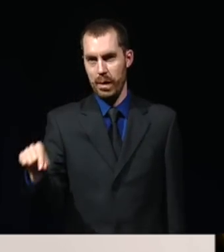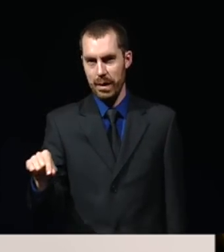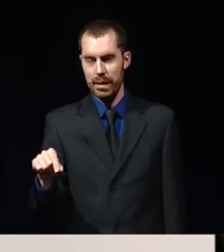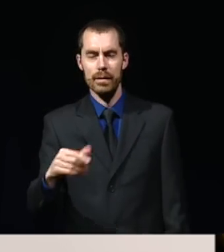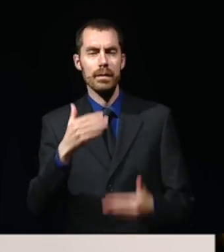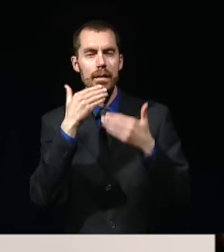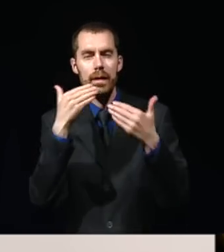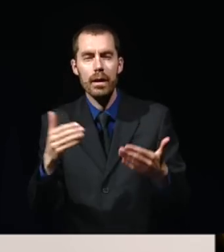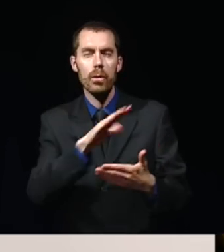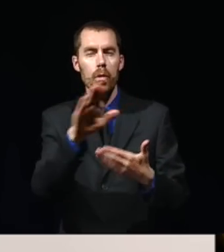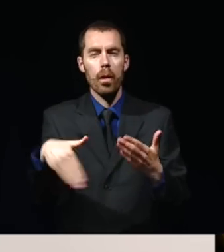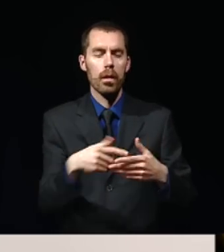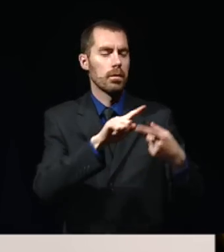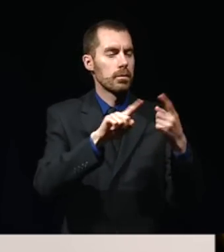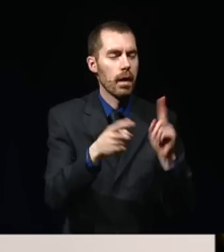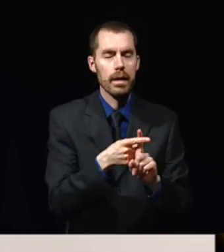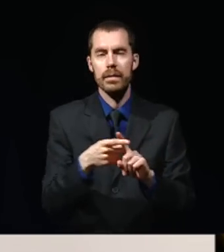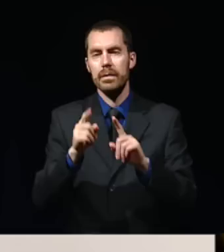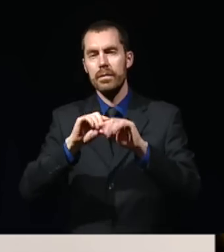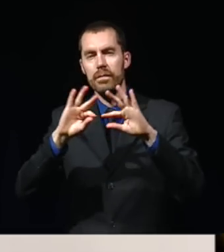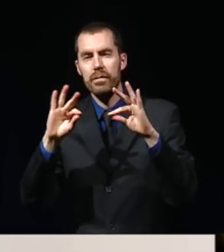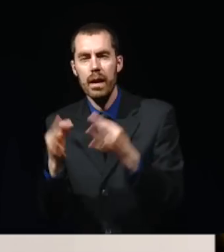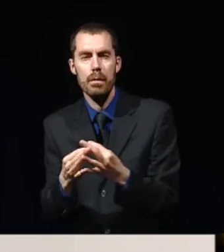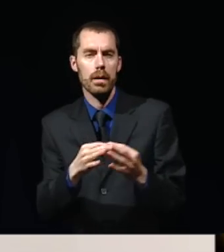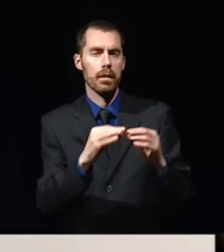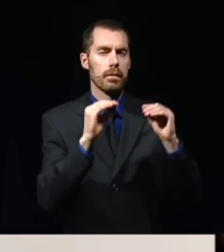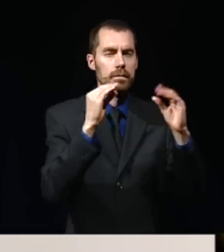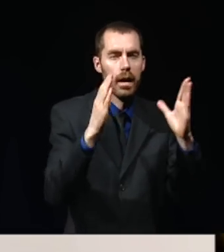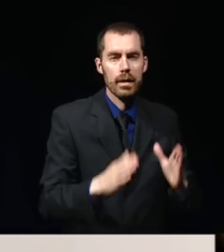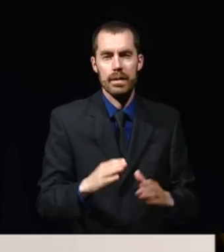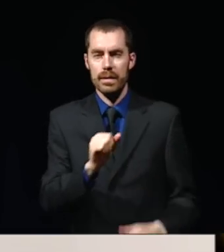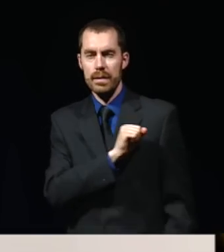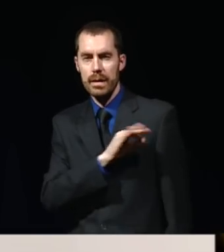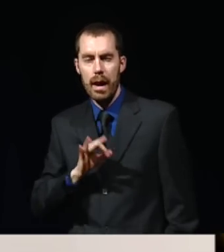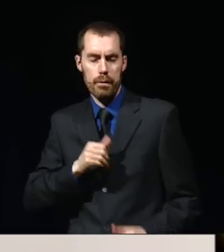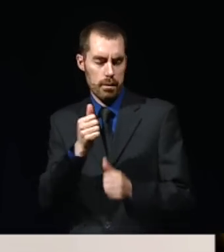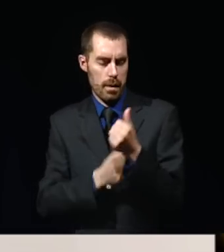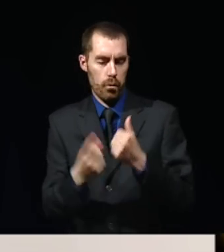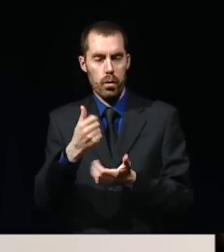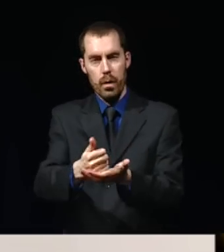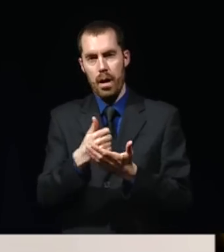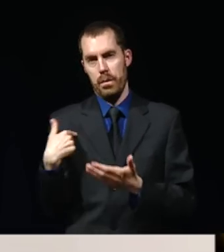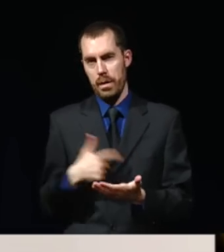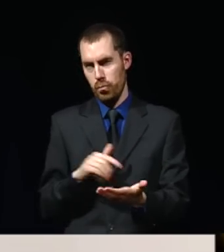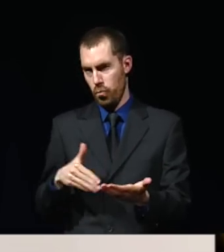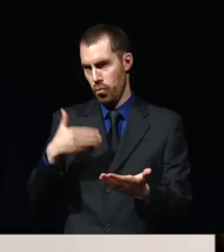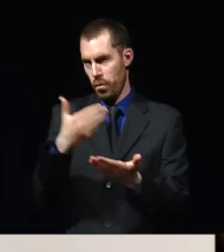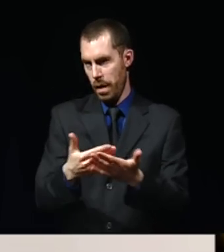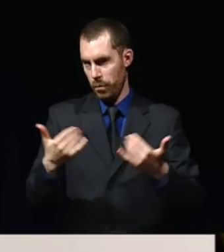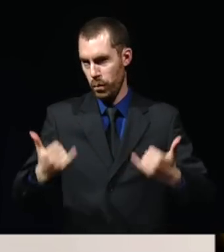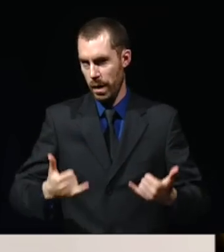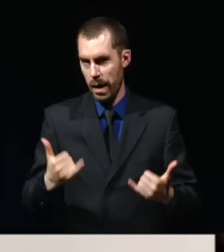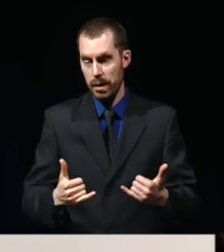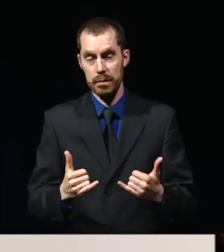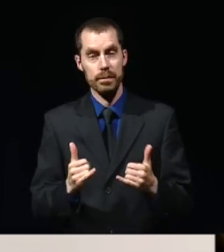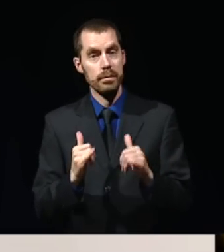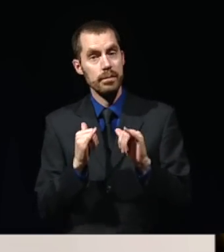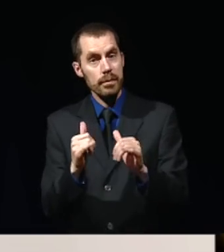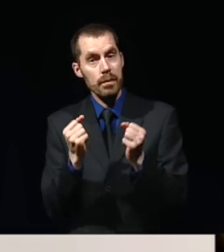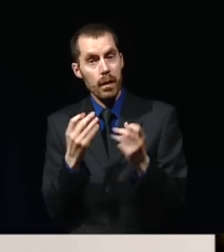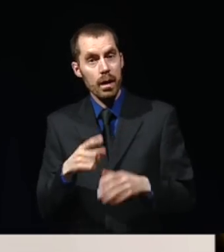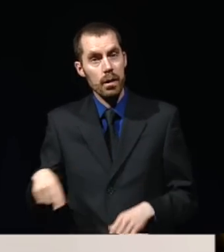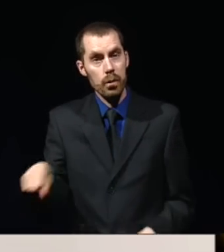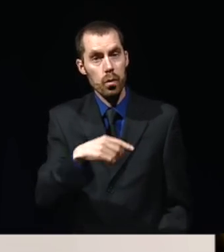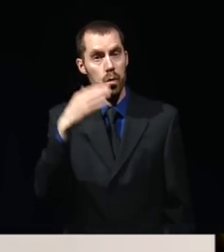Thank you to all our friends, family, faculty, staff, and everyone else who helped us get here. Like many of you, I decided to come to